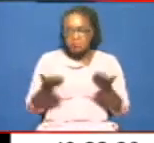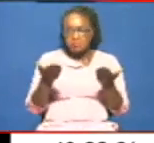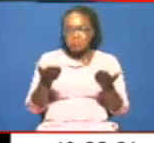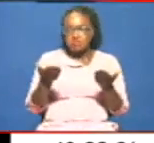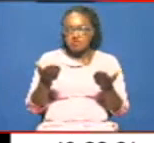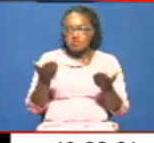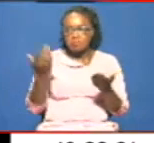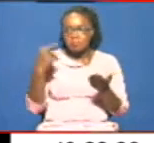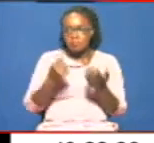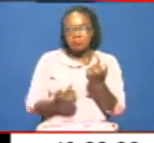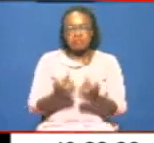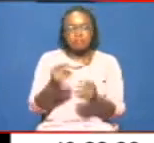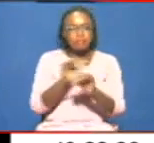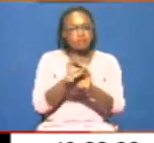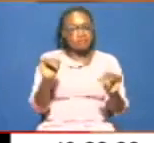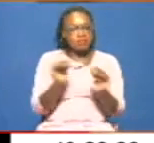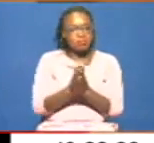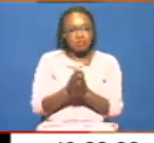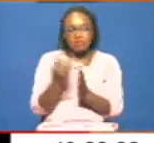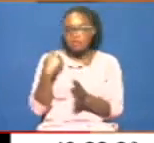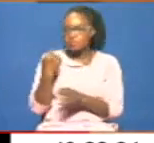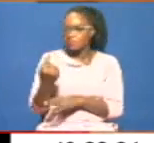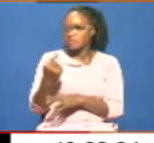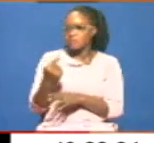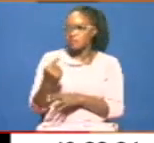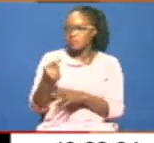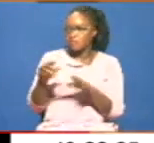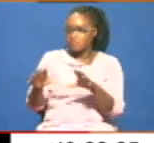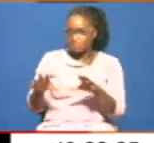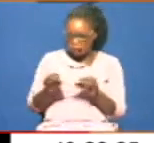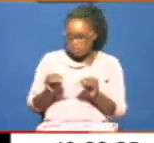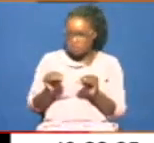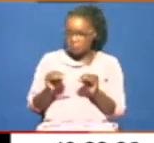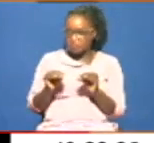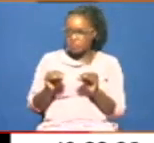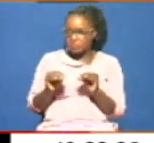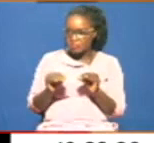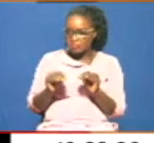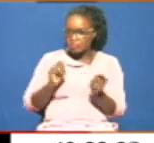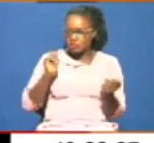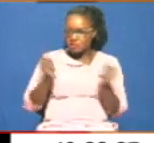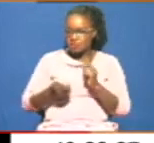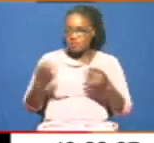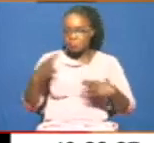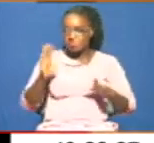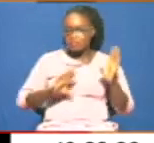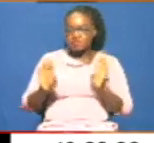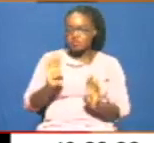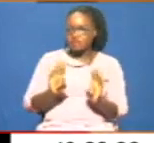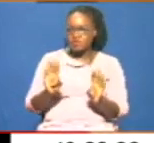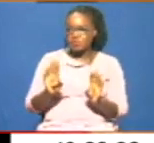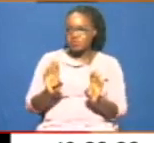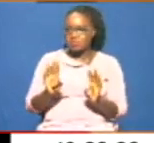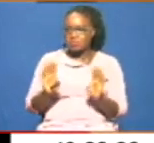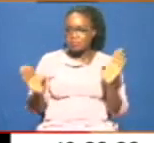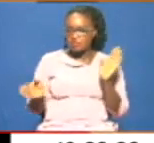clean cooking now? Number one, we have to acknowledge that you will not change people's behavior overnight,